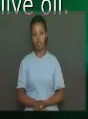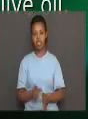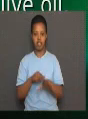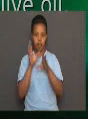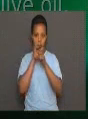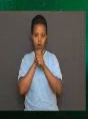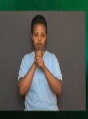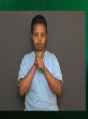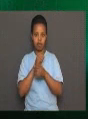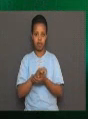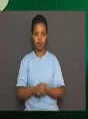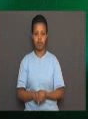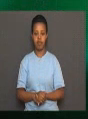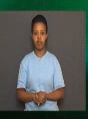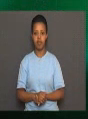Time's up.